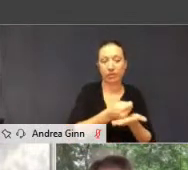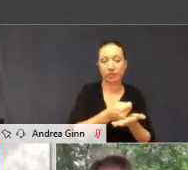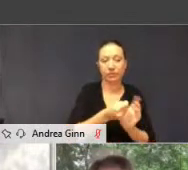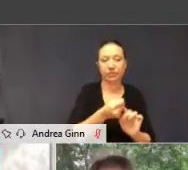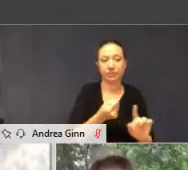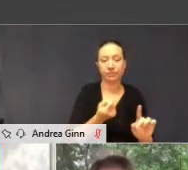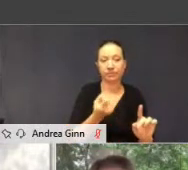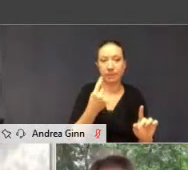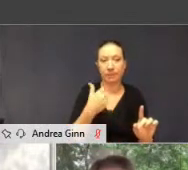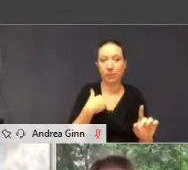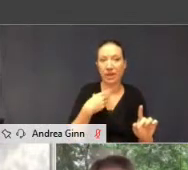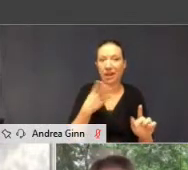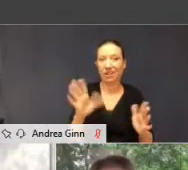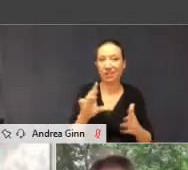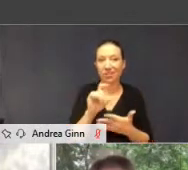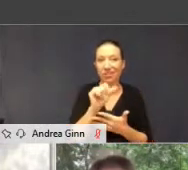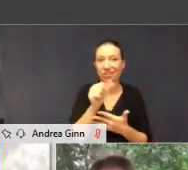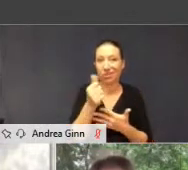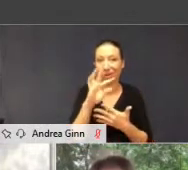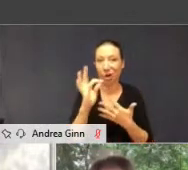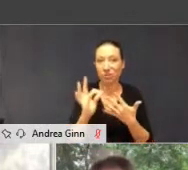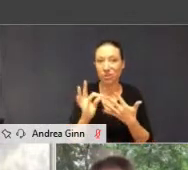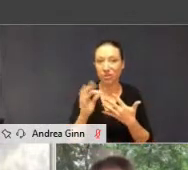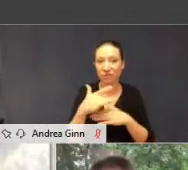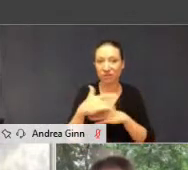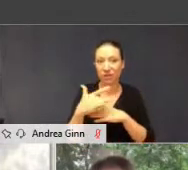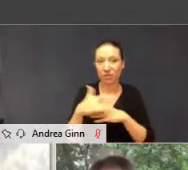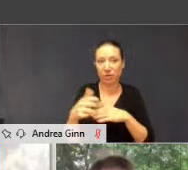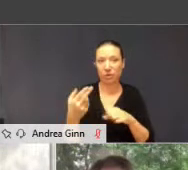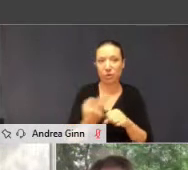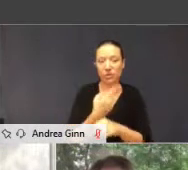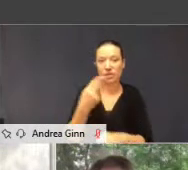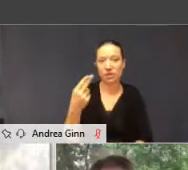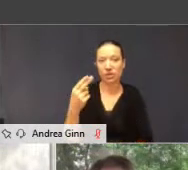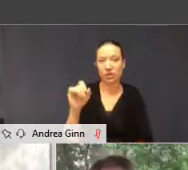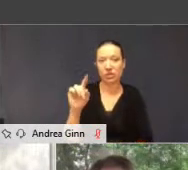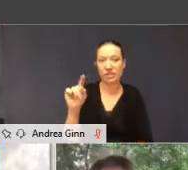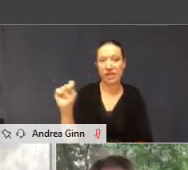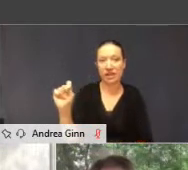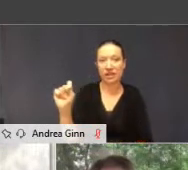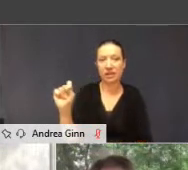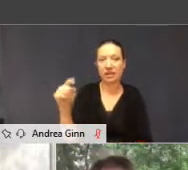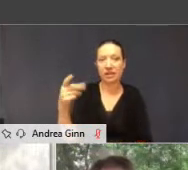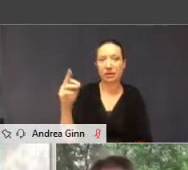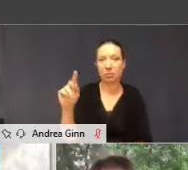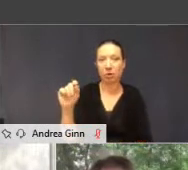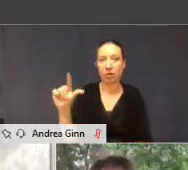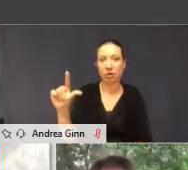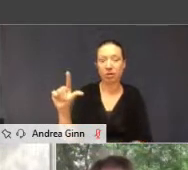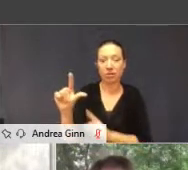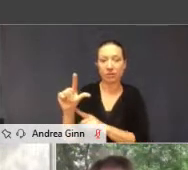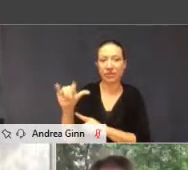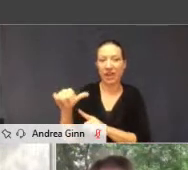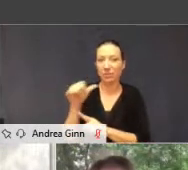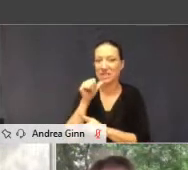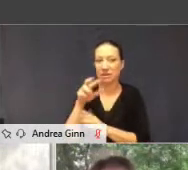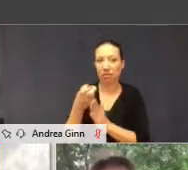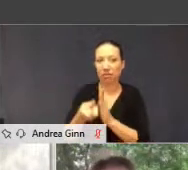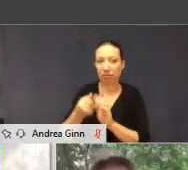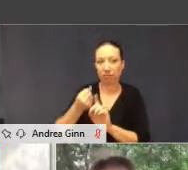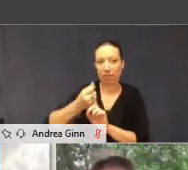another option available through the HRSA portal, we didn't go into that today,